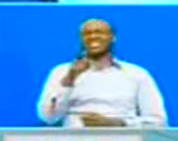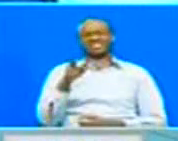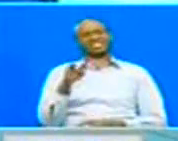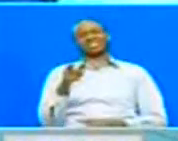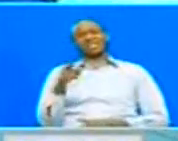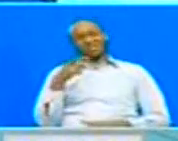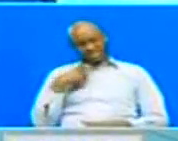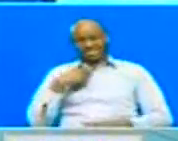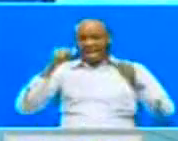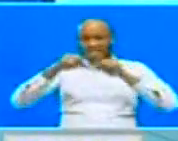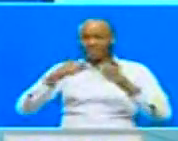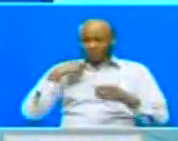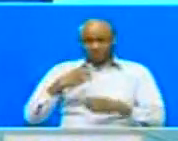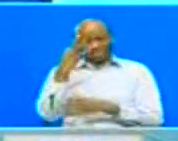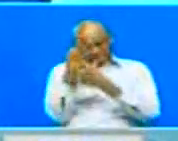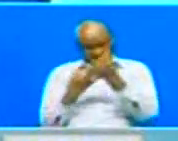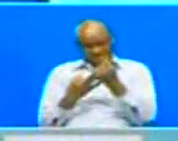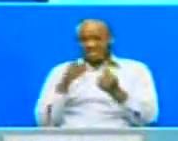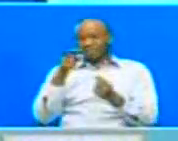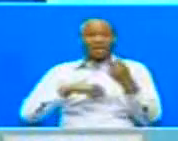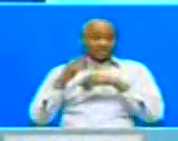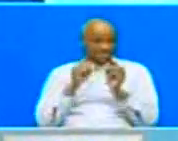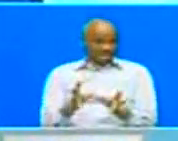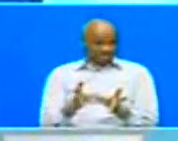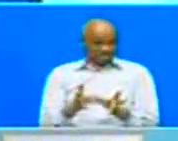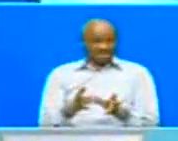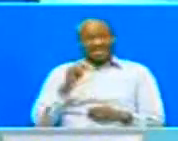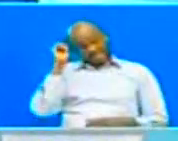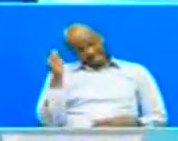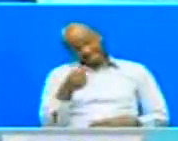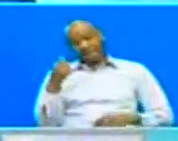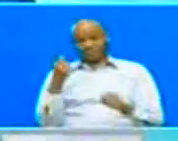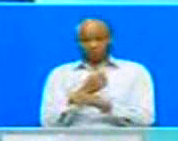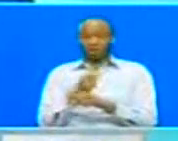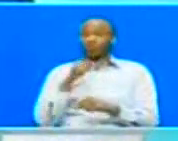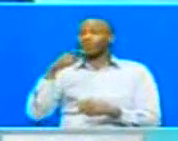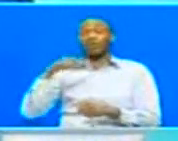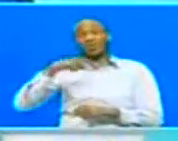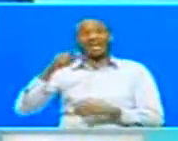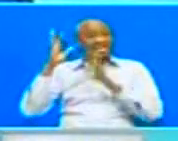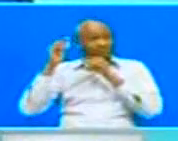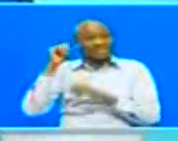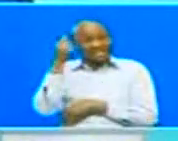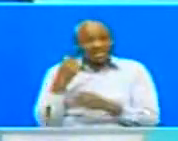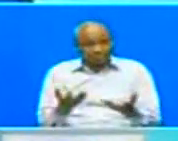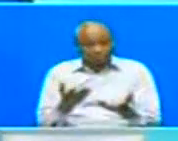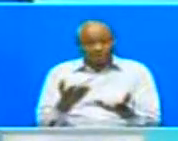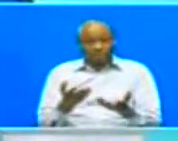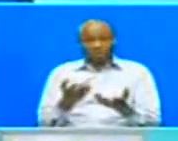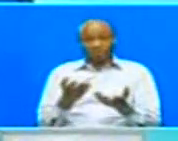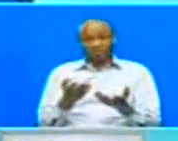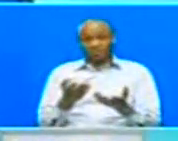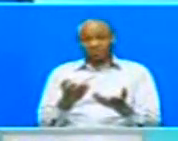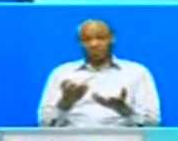to. It is clearly not performed, and Kenya cannot be expected to be the